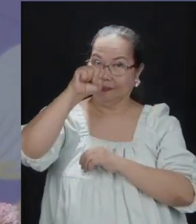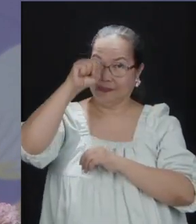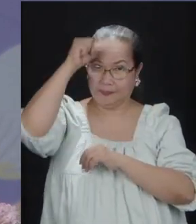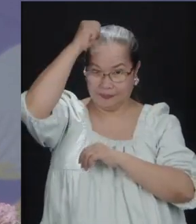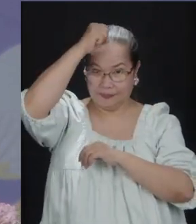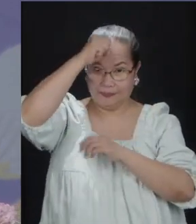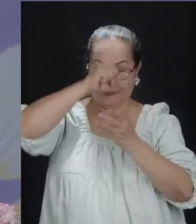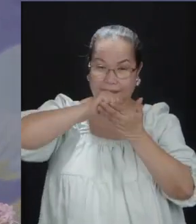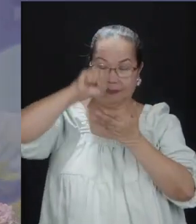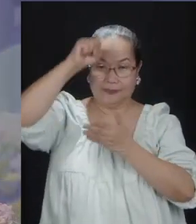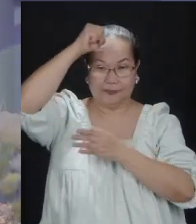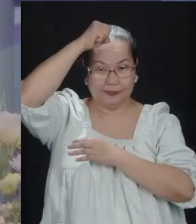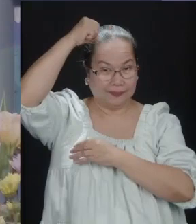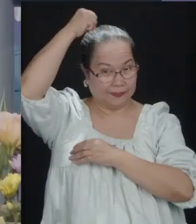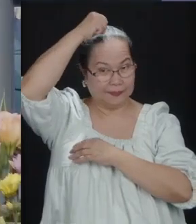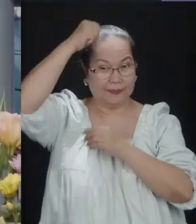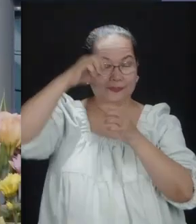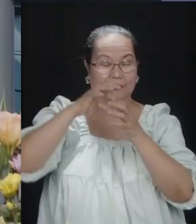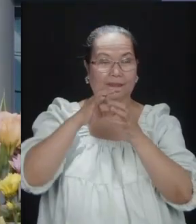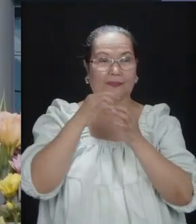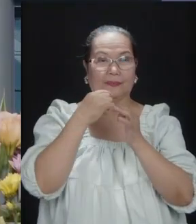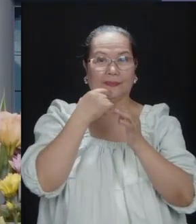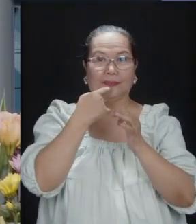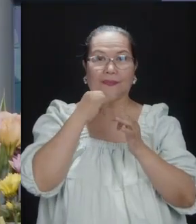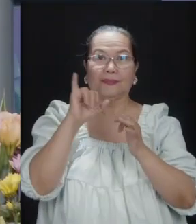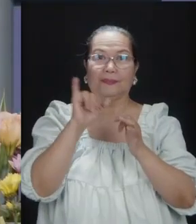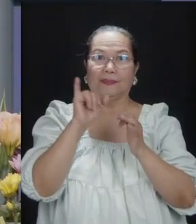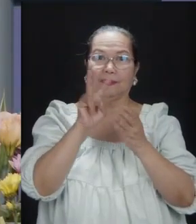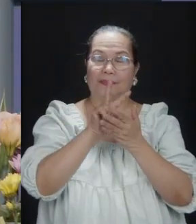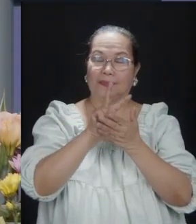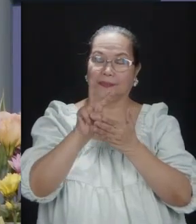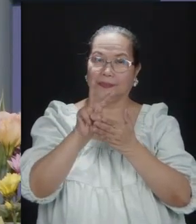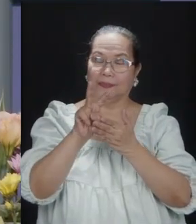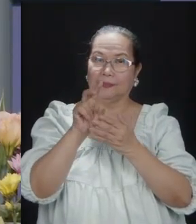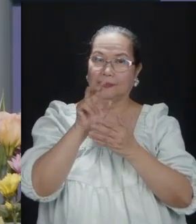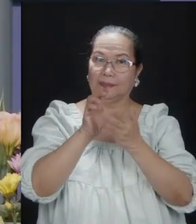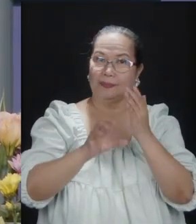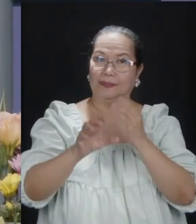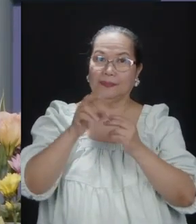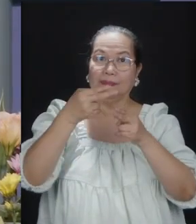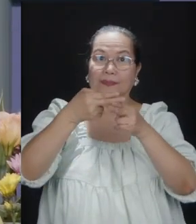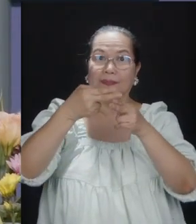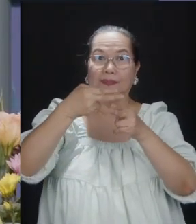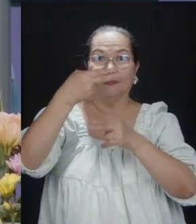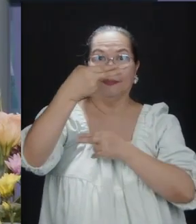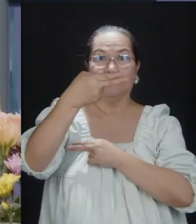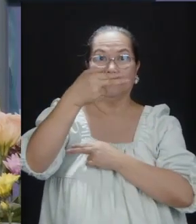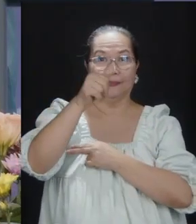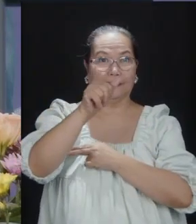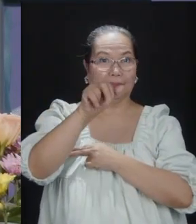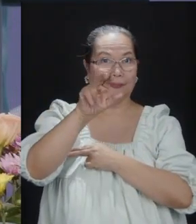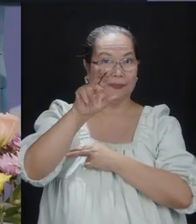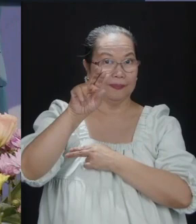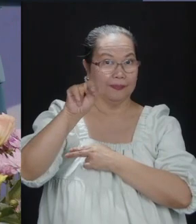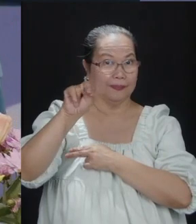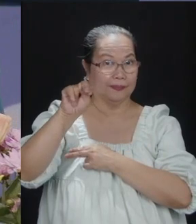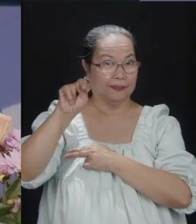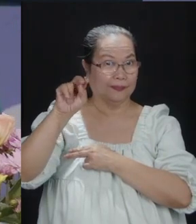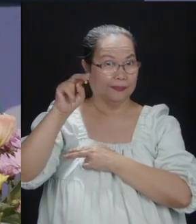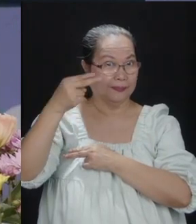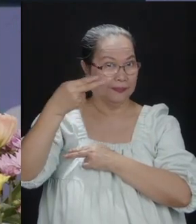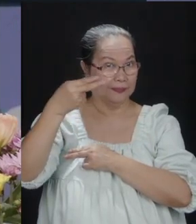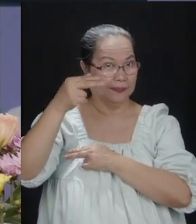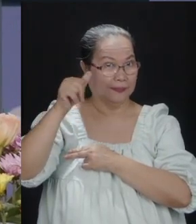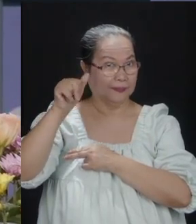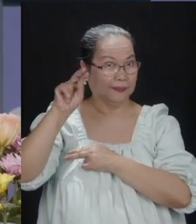chapter 1 and chapter 2 until verse 11. And her name is Hannah. I'm sure her story is something that